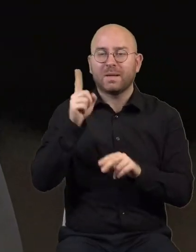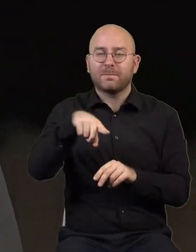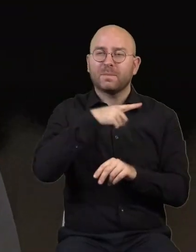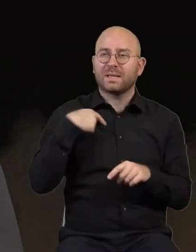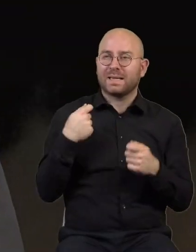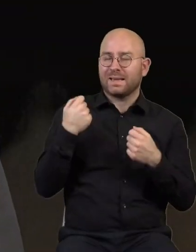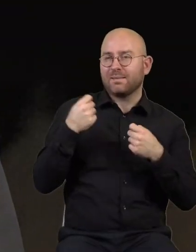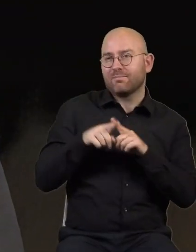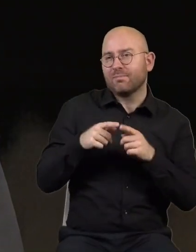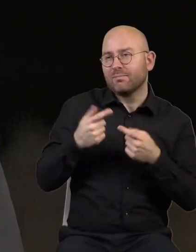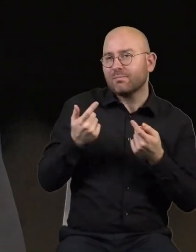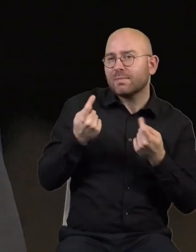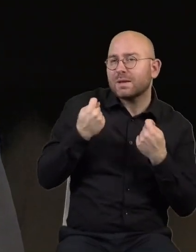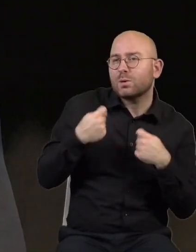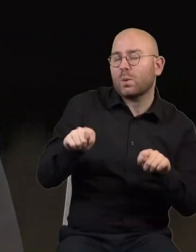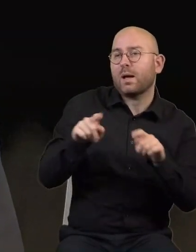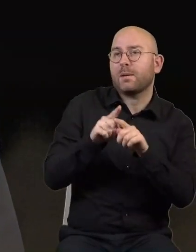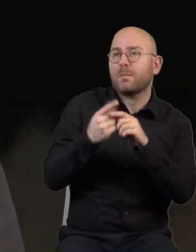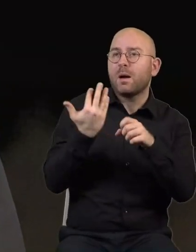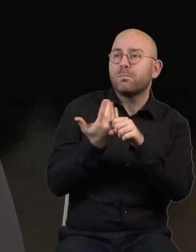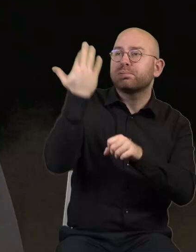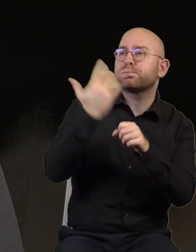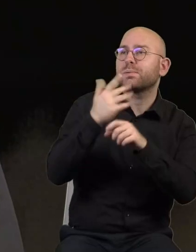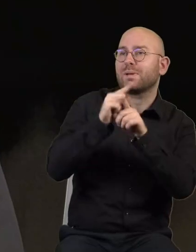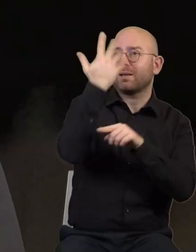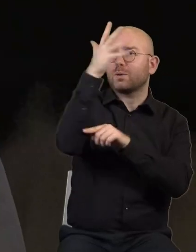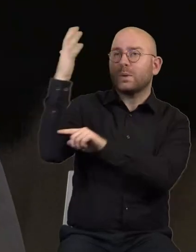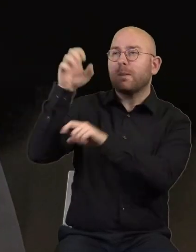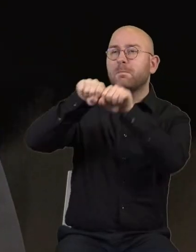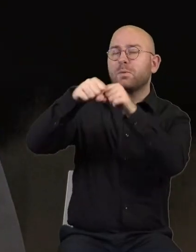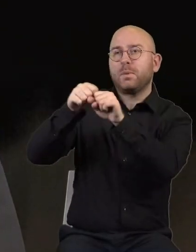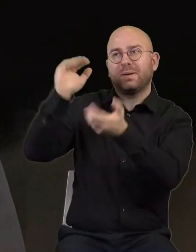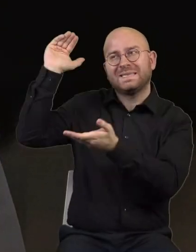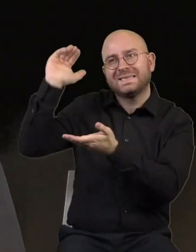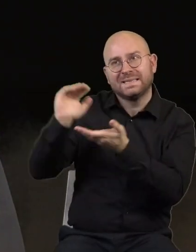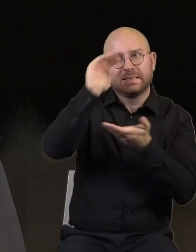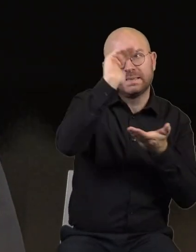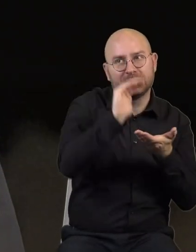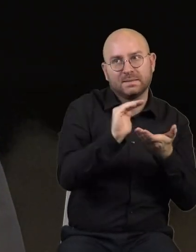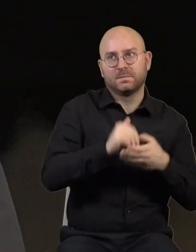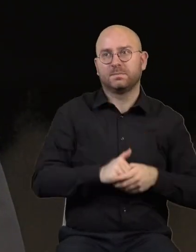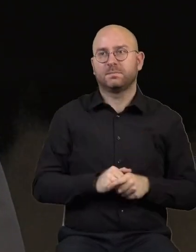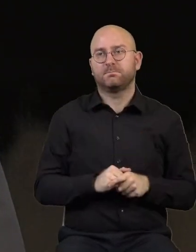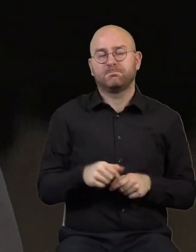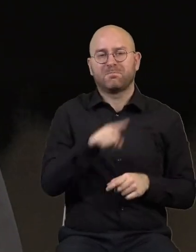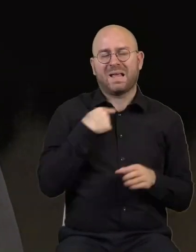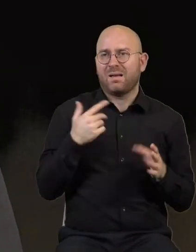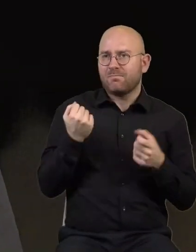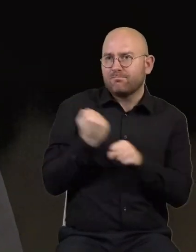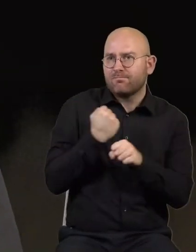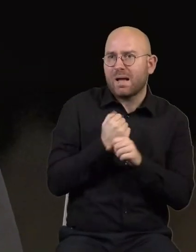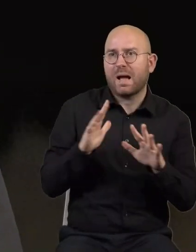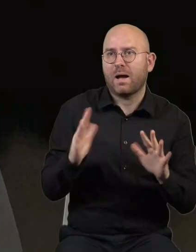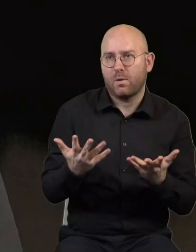cohesion policy, we have strict rules. These rules are even more strict than in other